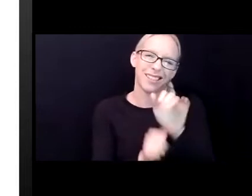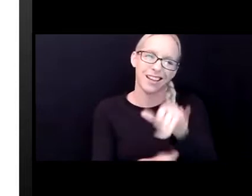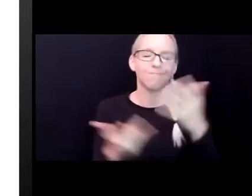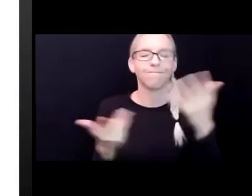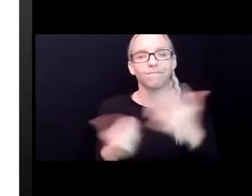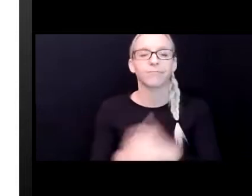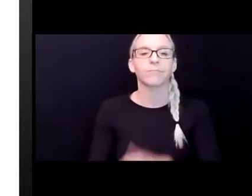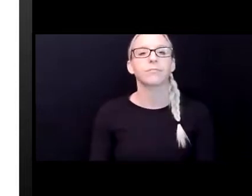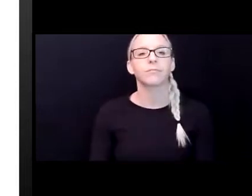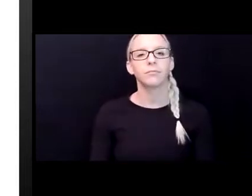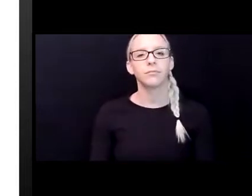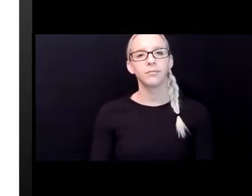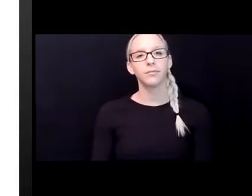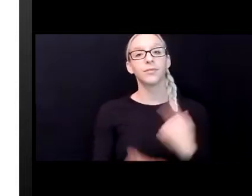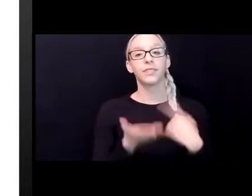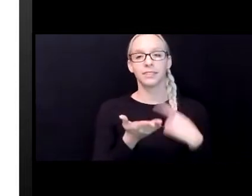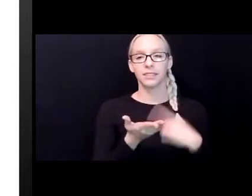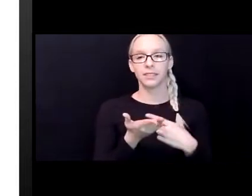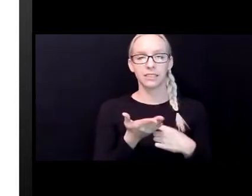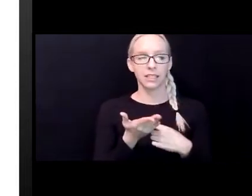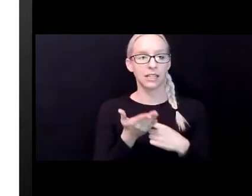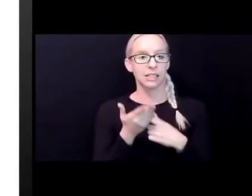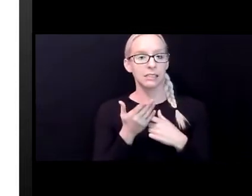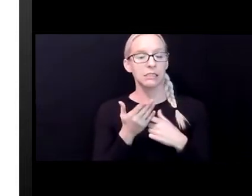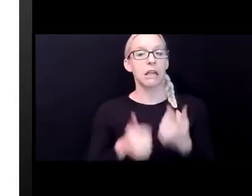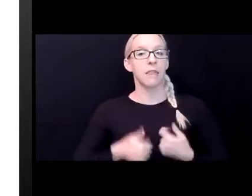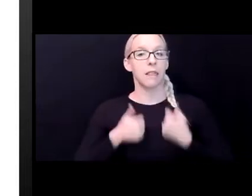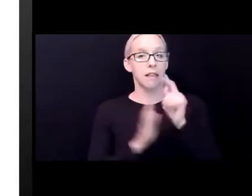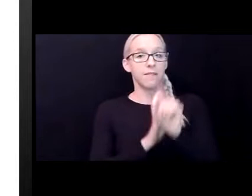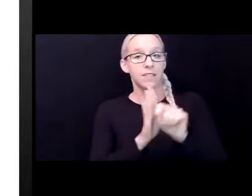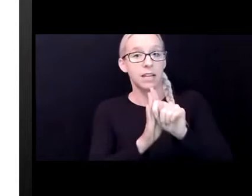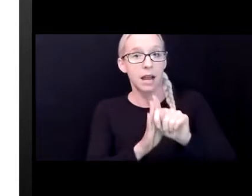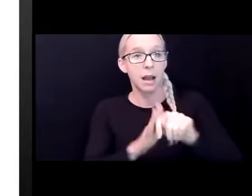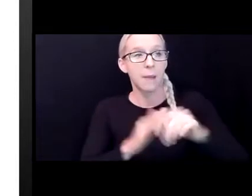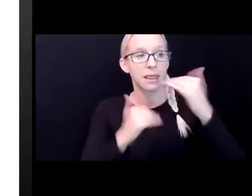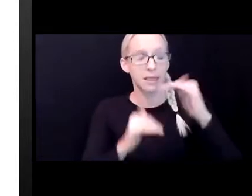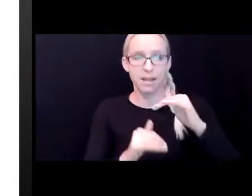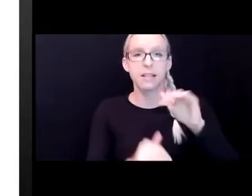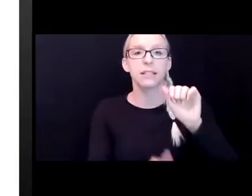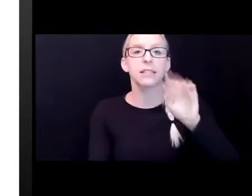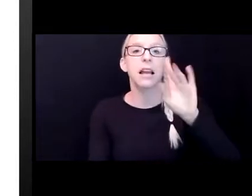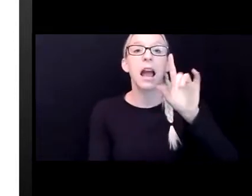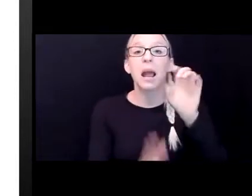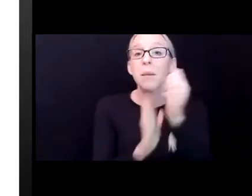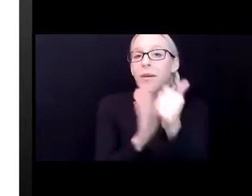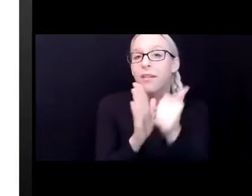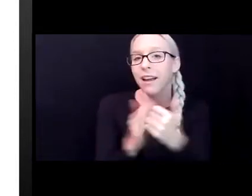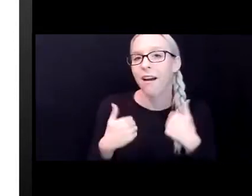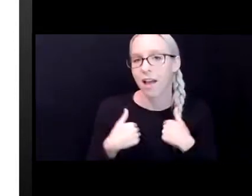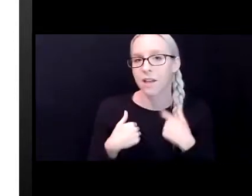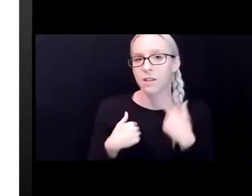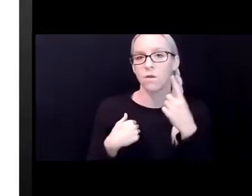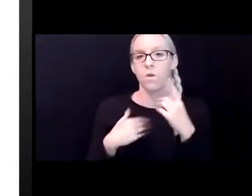And we talked a little bit about the lifetime limits on the size of the accounts. The ABLE account has that for every dollar